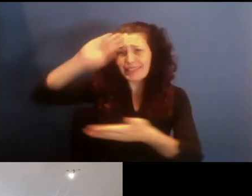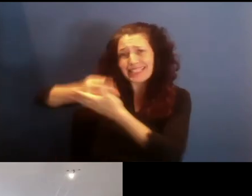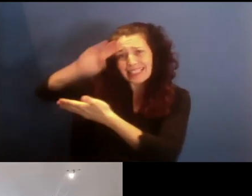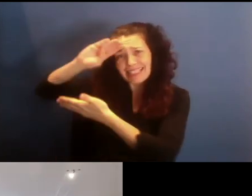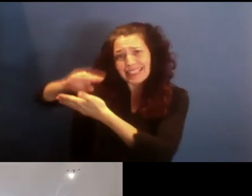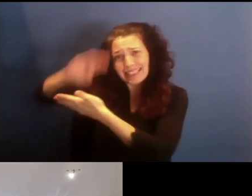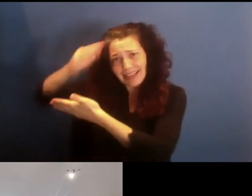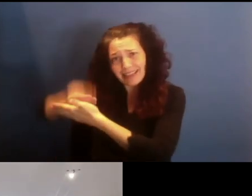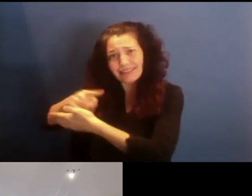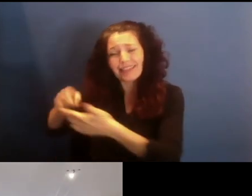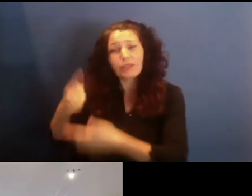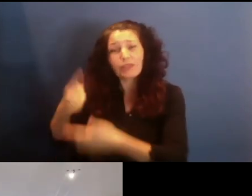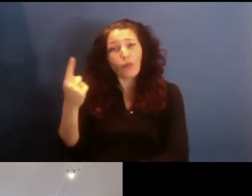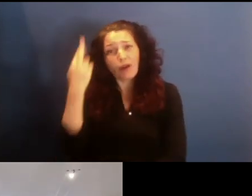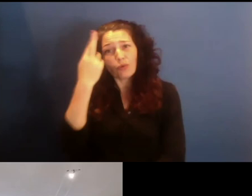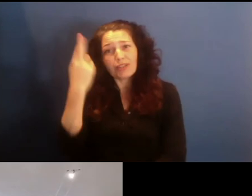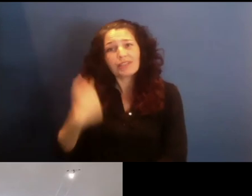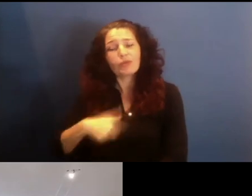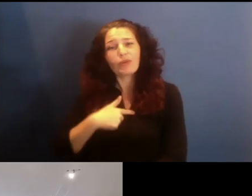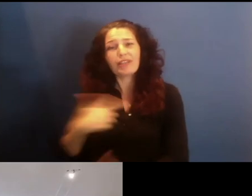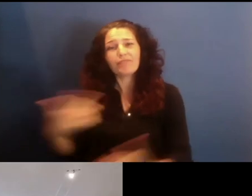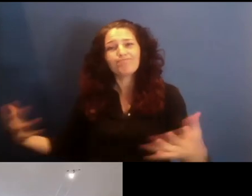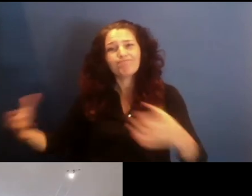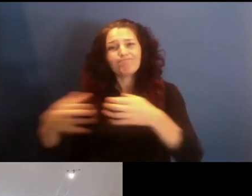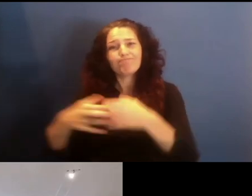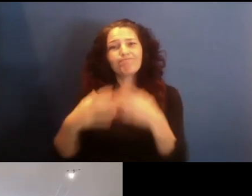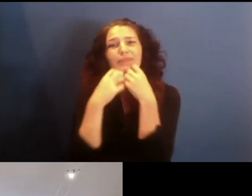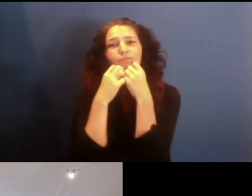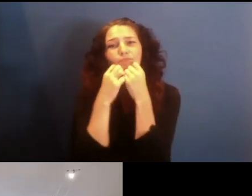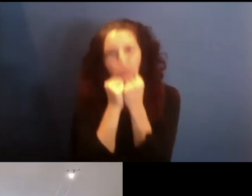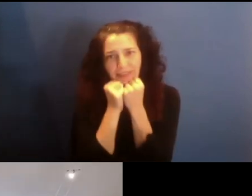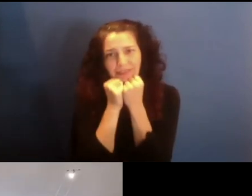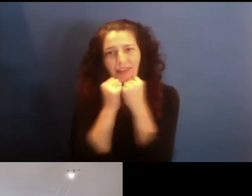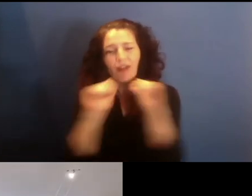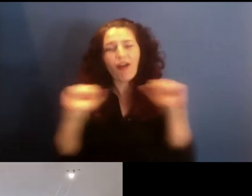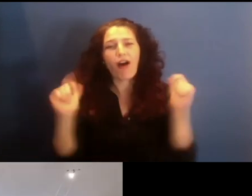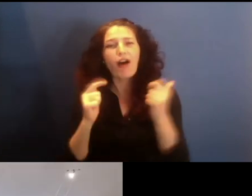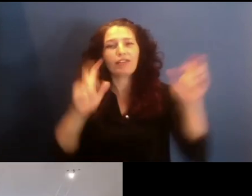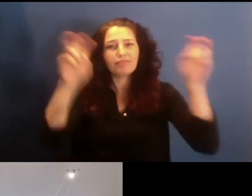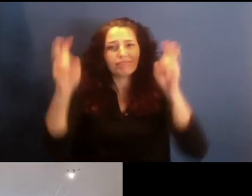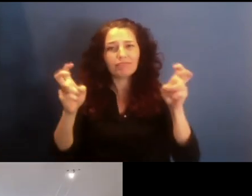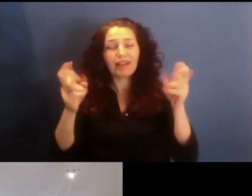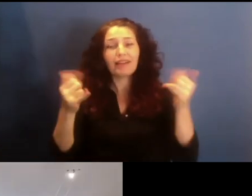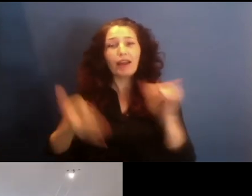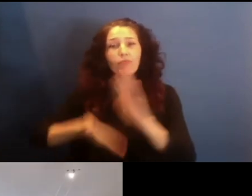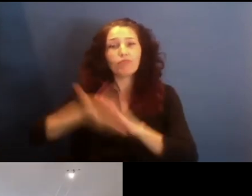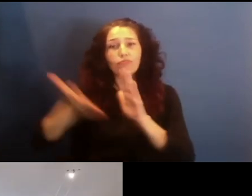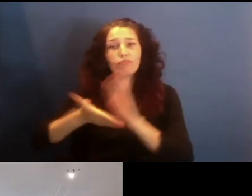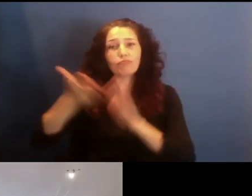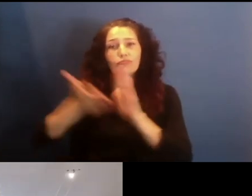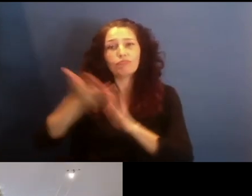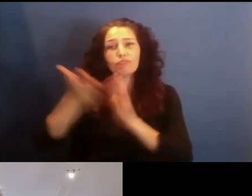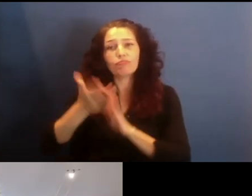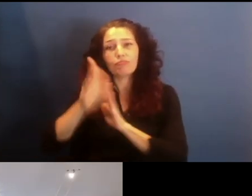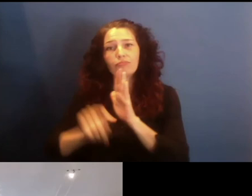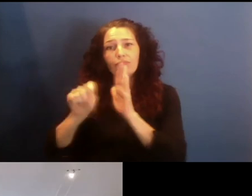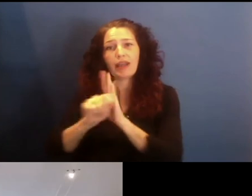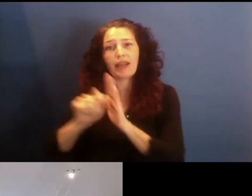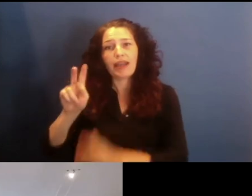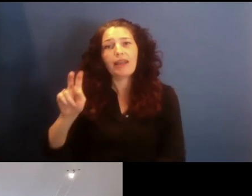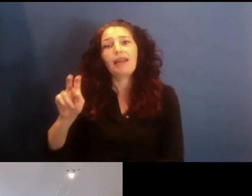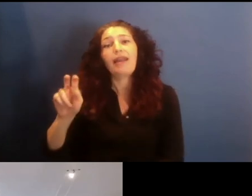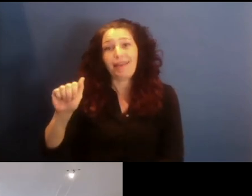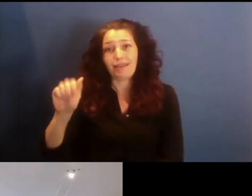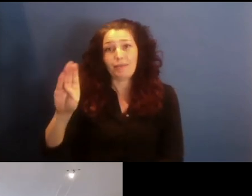deeply about these issues. So let's go ahead and roll the tape from ABC National News talking about his family